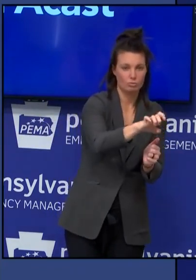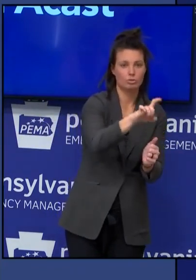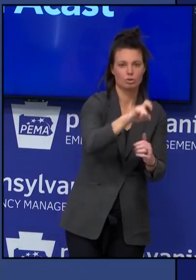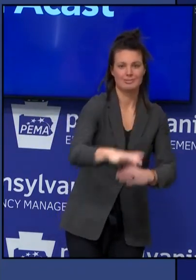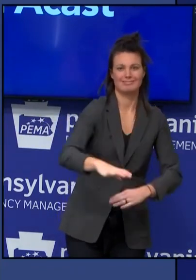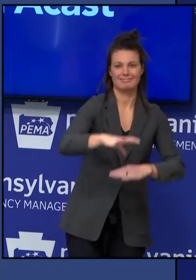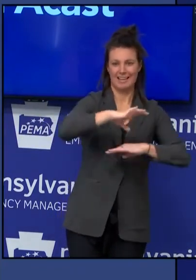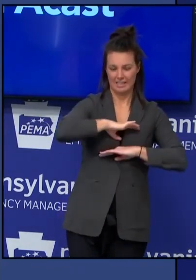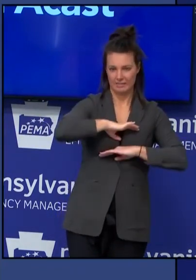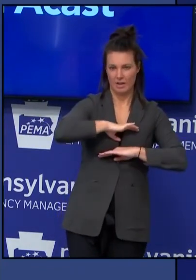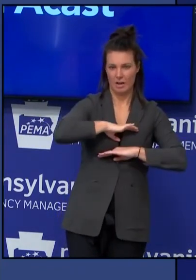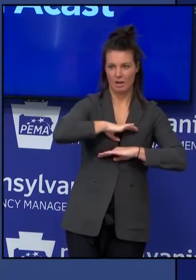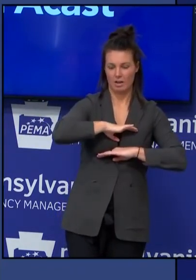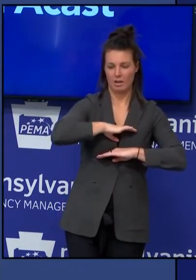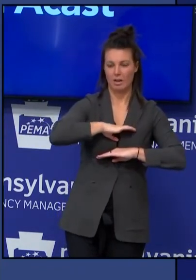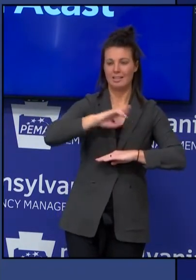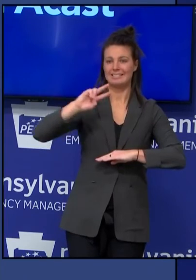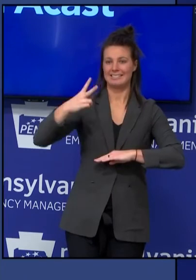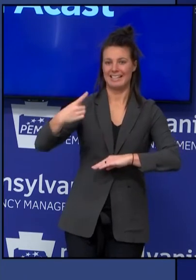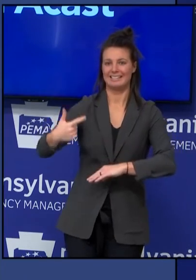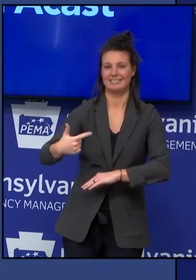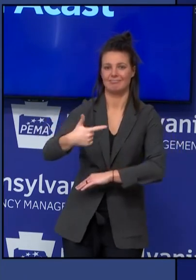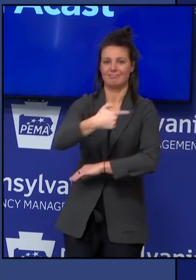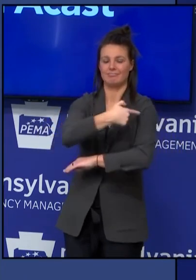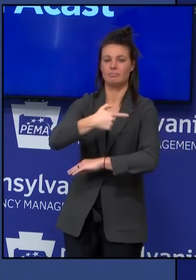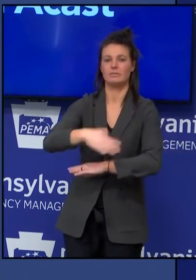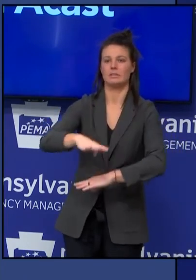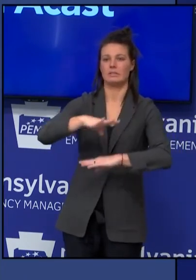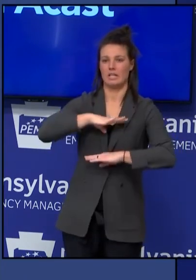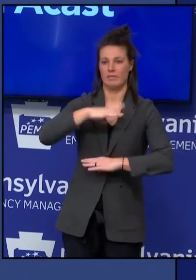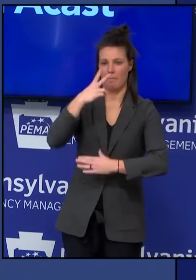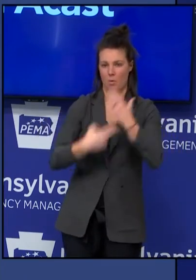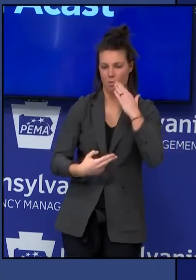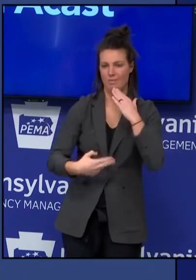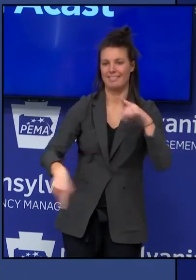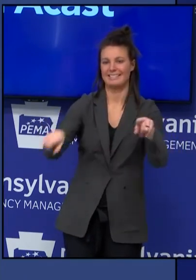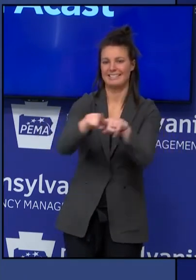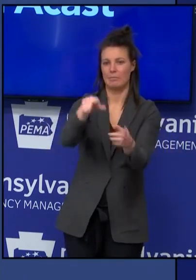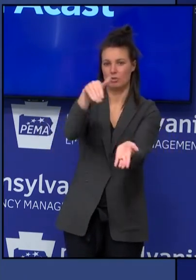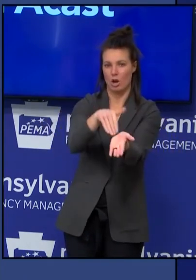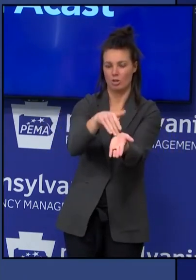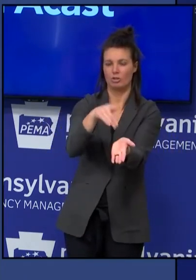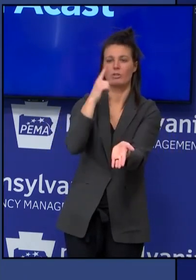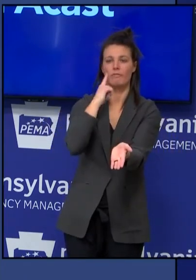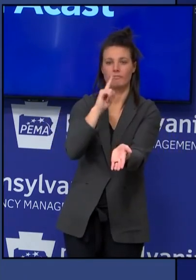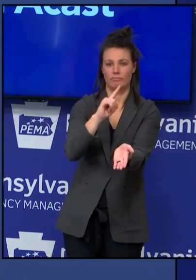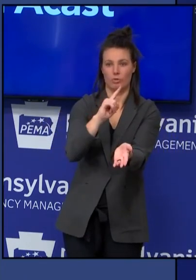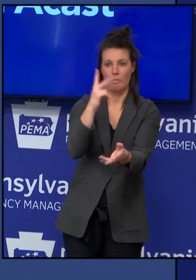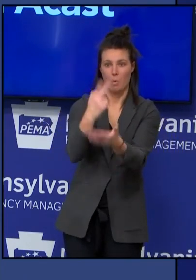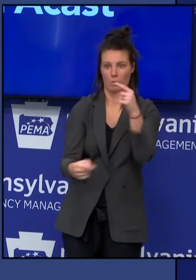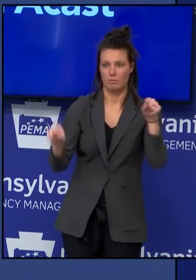the vaccine by having that second dose administered by the same provider that they went to for the first dose.